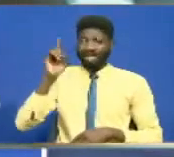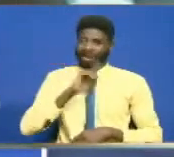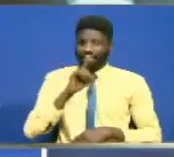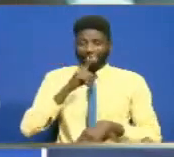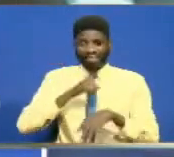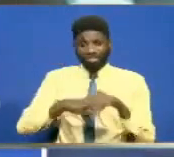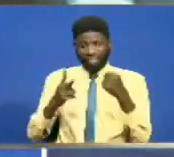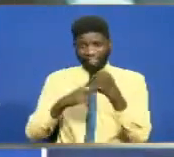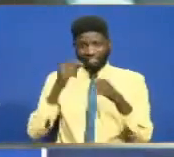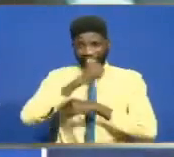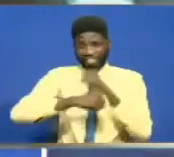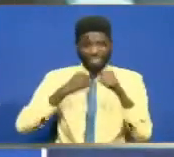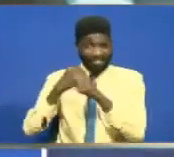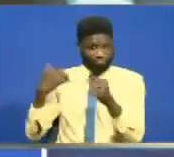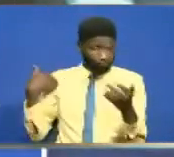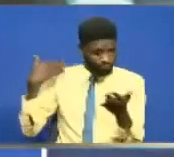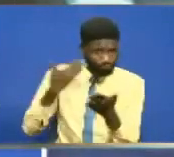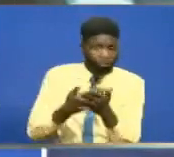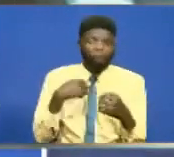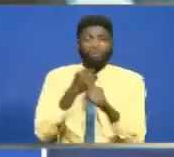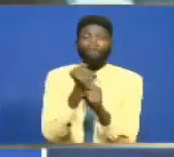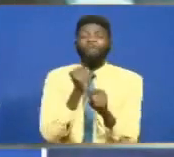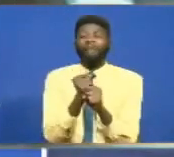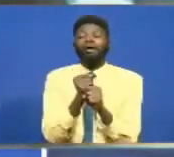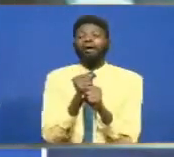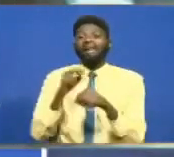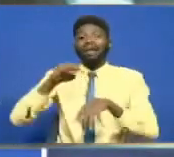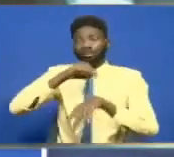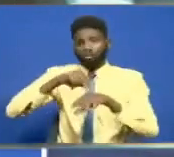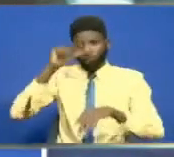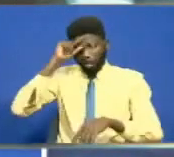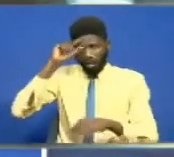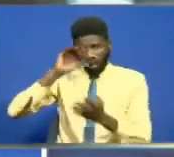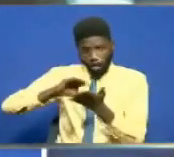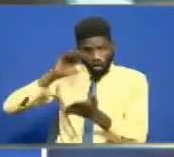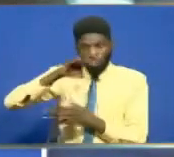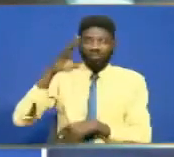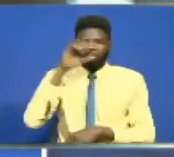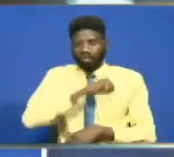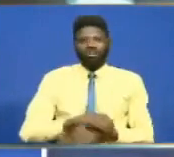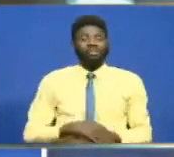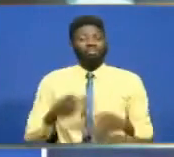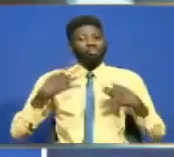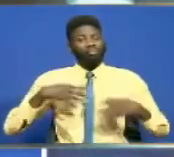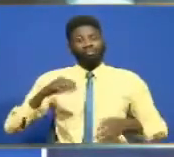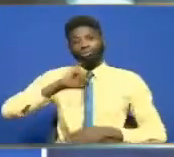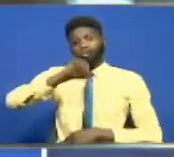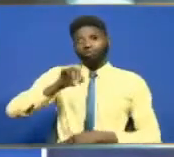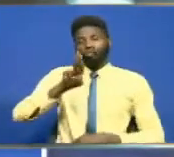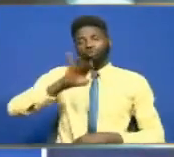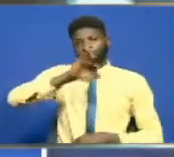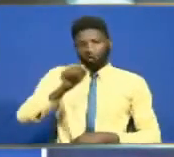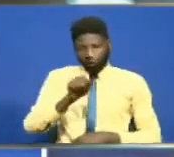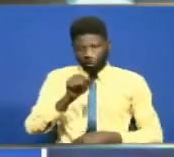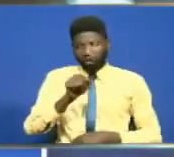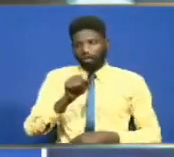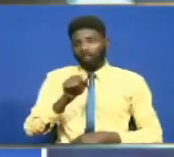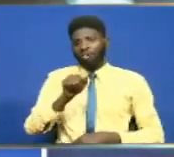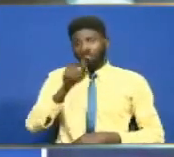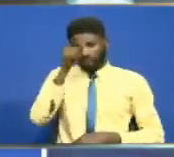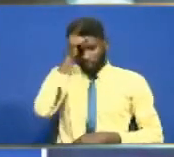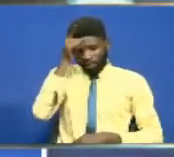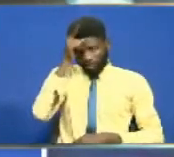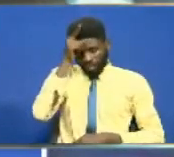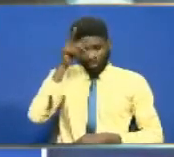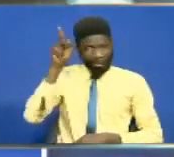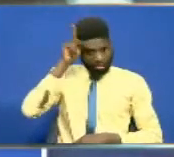have denied the lucrative sector funding from the national government. Meanwhile, residents of Juja Farm Village, Kiambu County, are celebrating